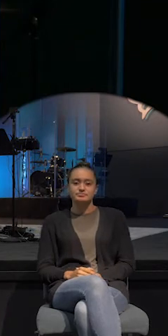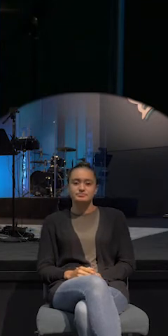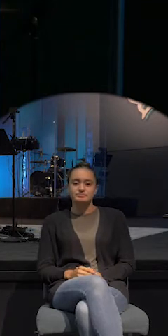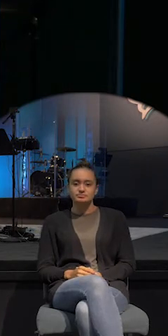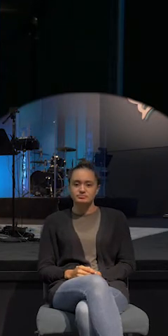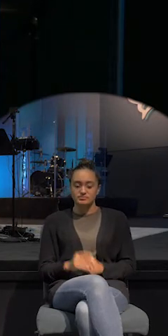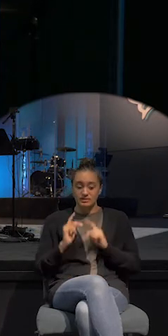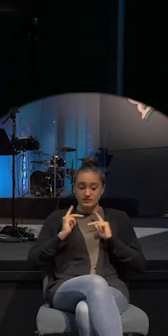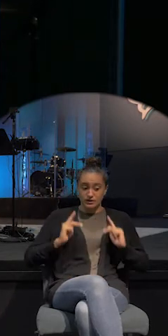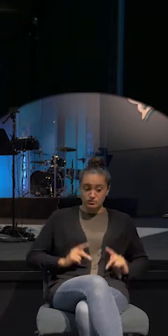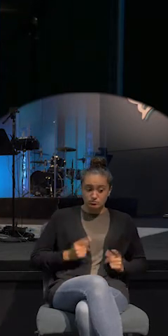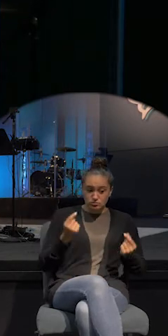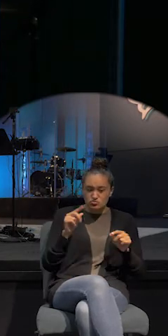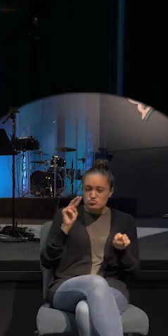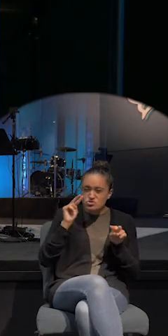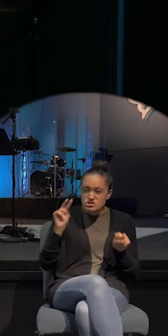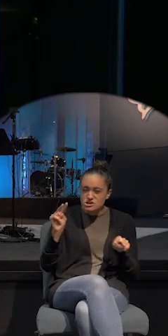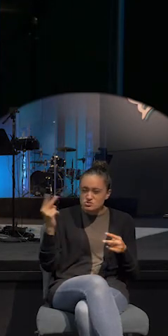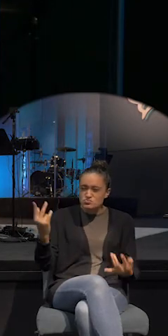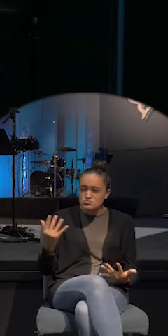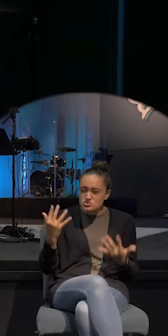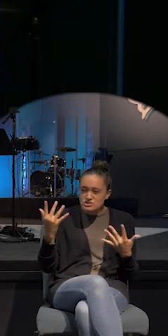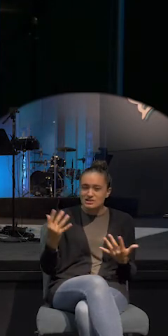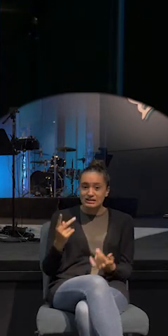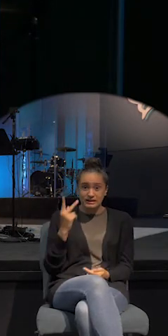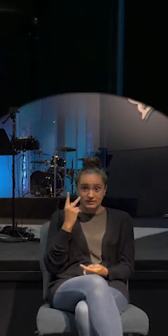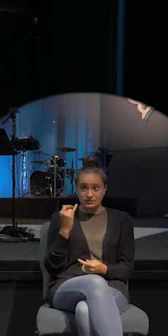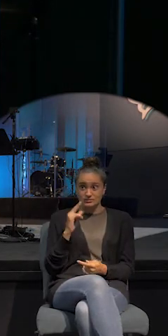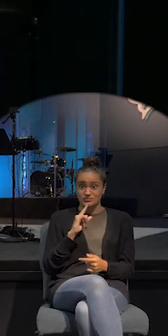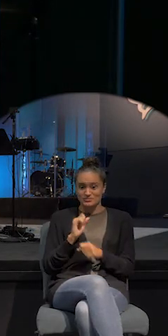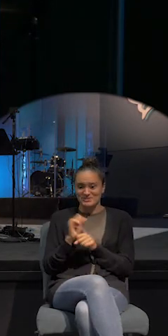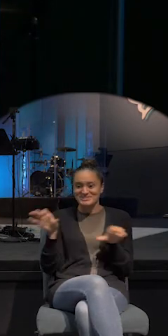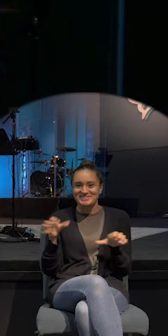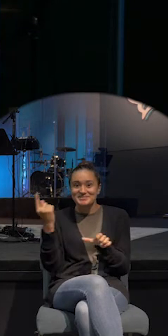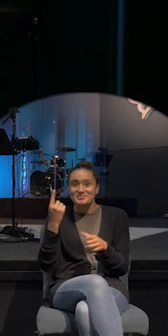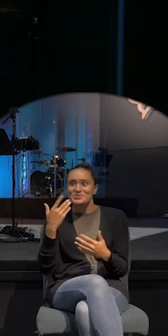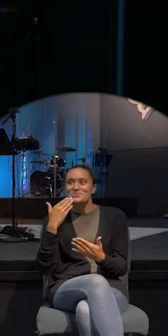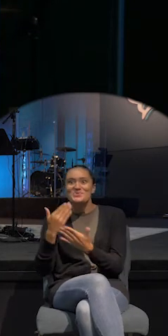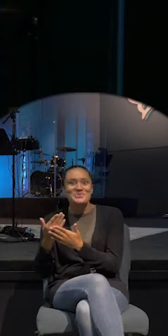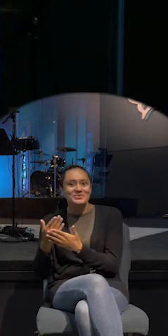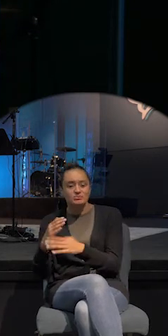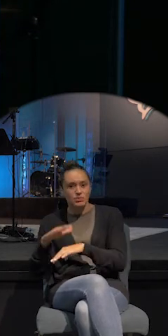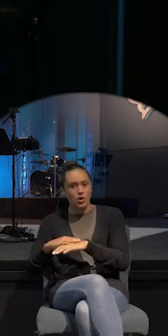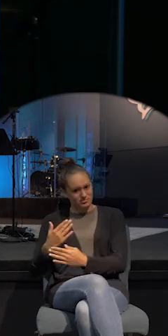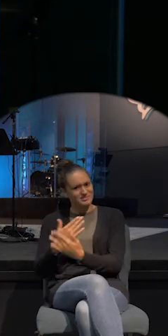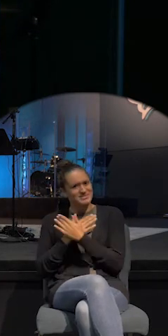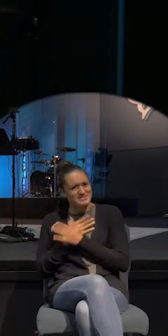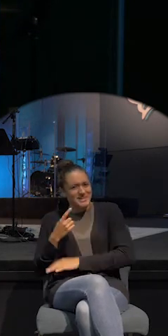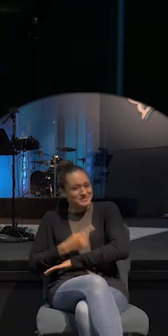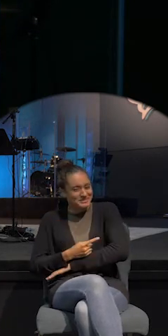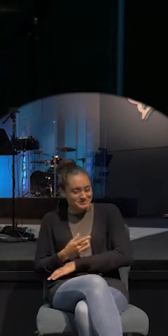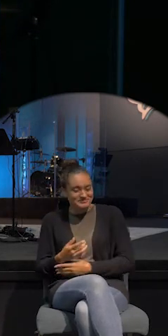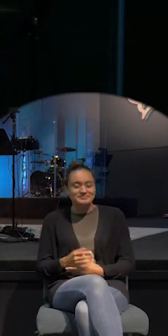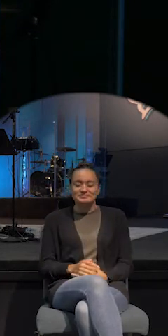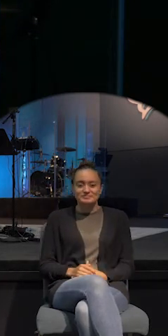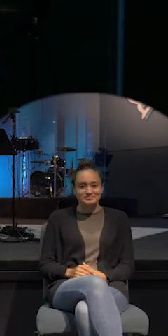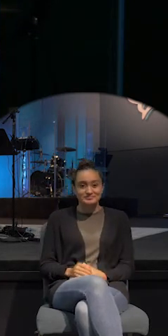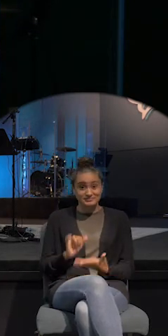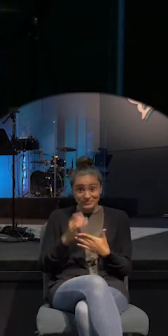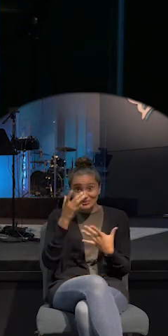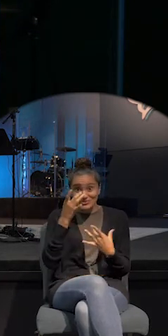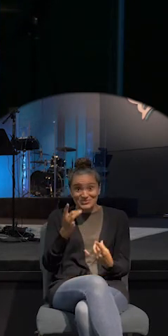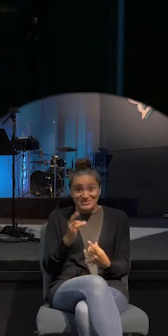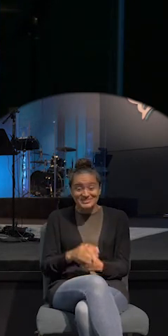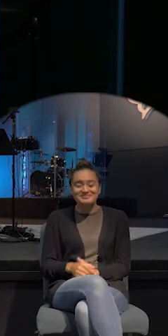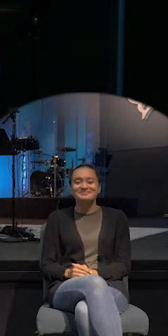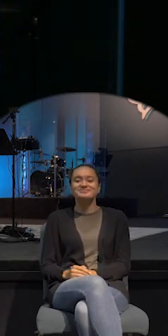They're watching to see if he actually does something good on the Sabbath. Isn't that